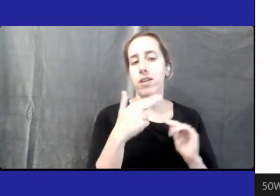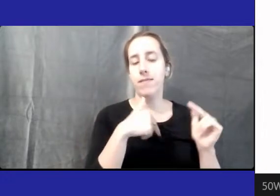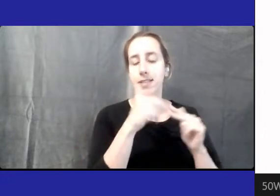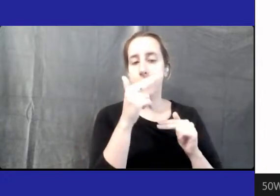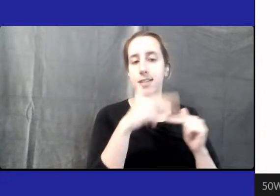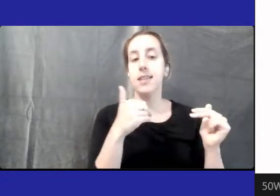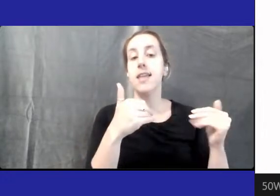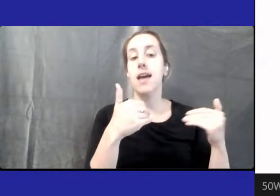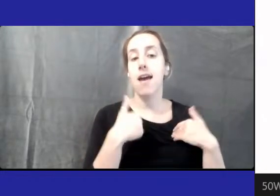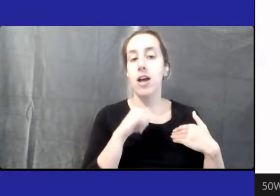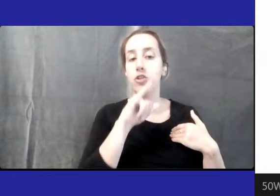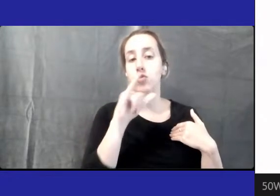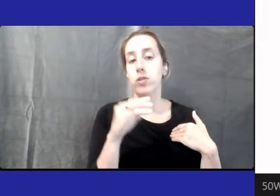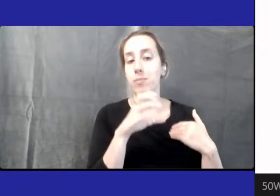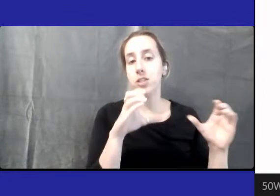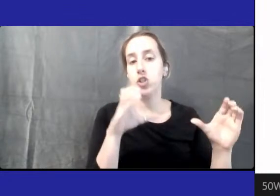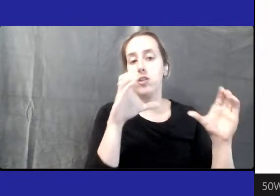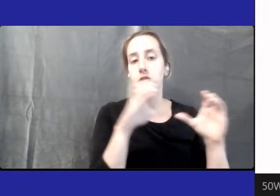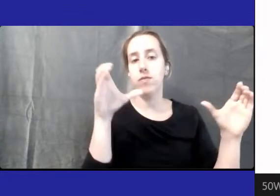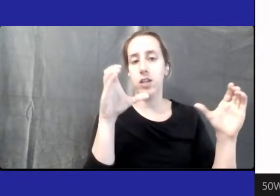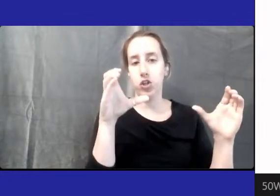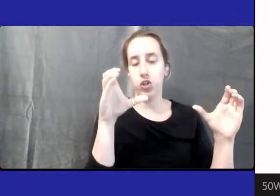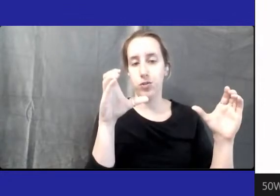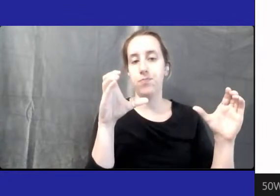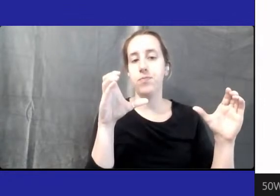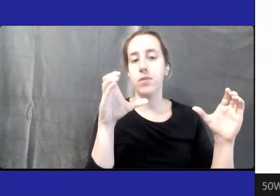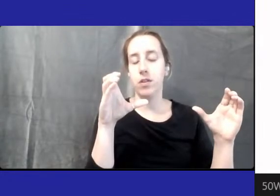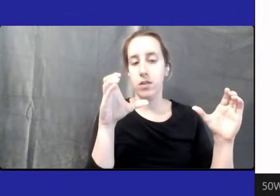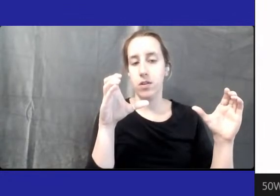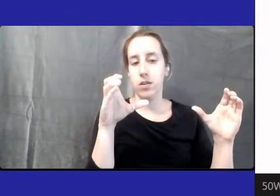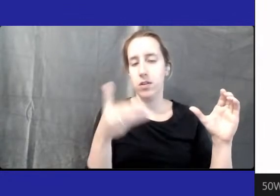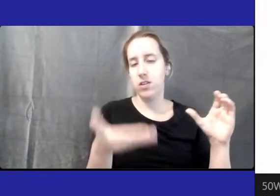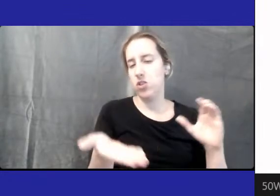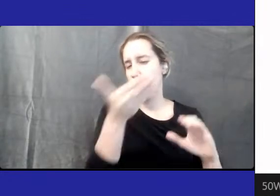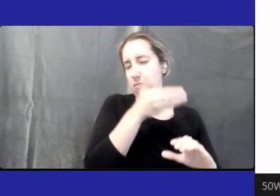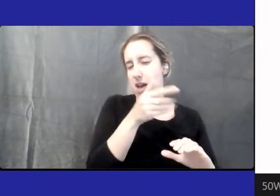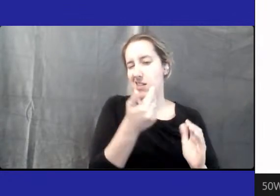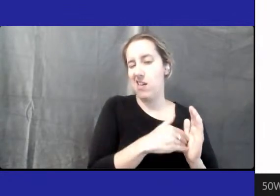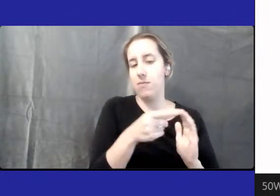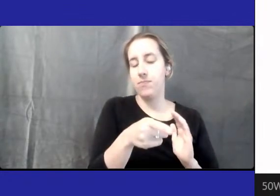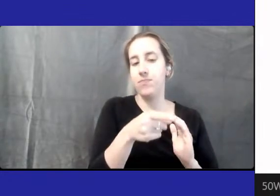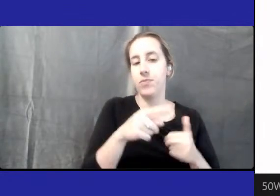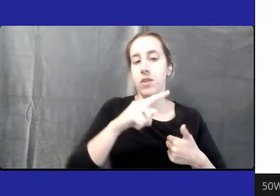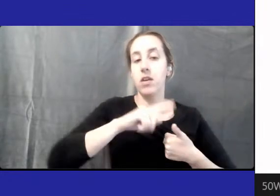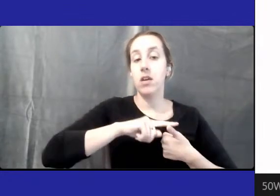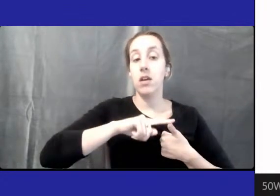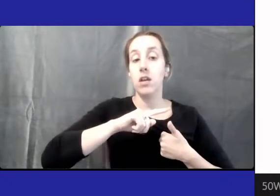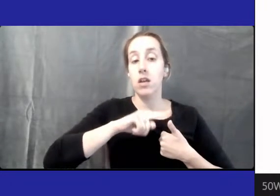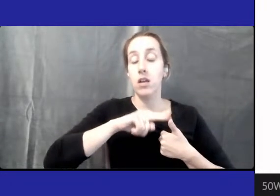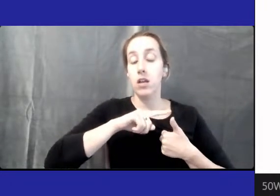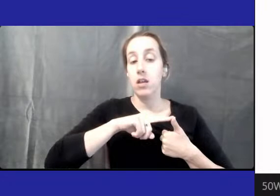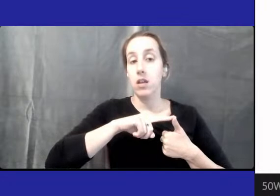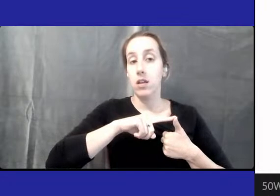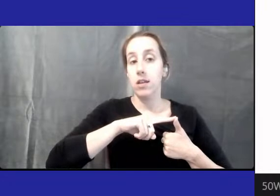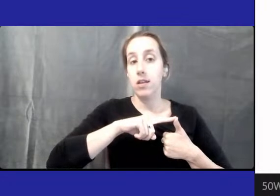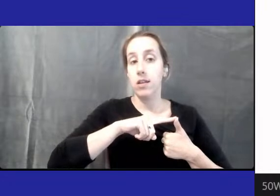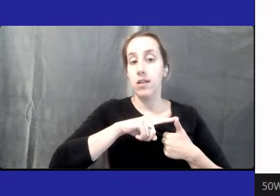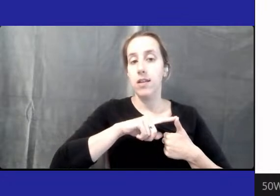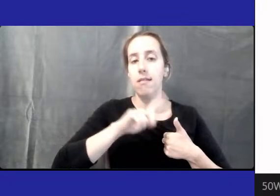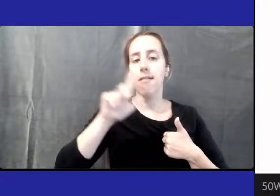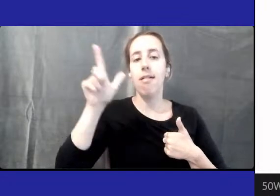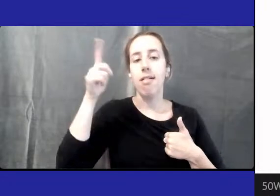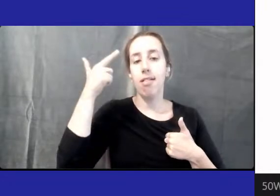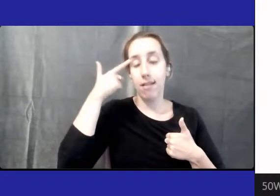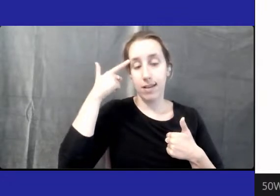Commission certification. That was, let's go back one more. That was Lincoln as a